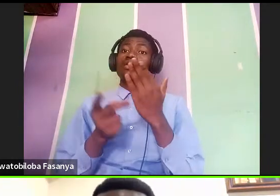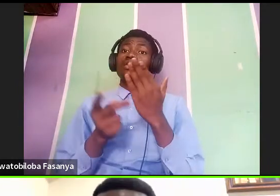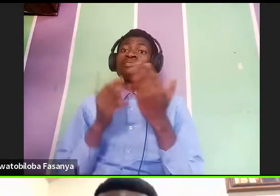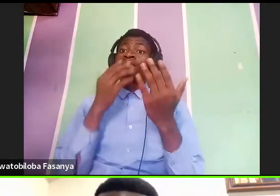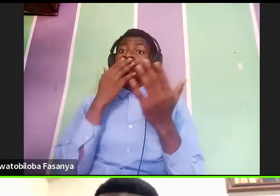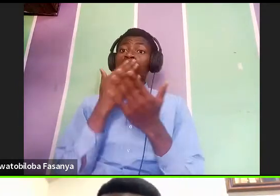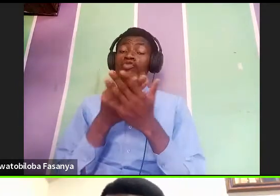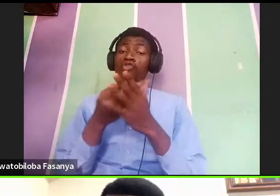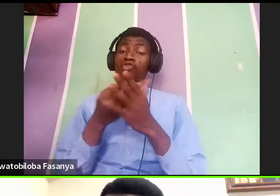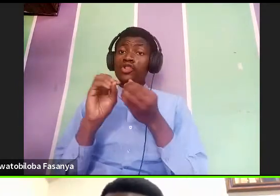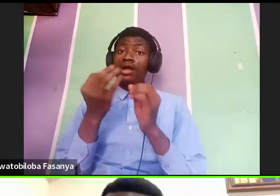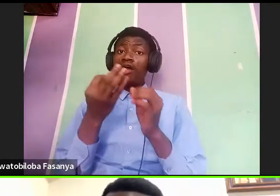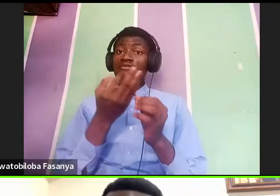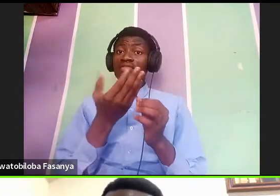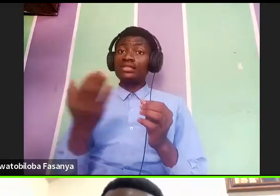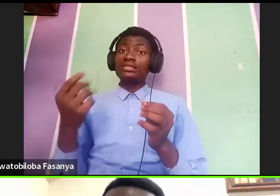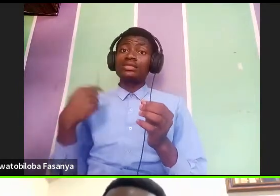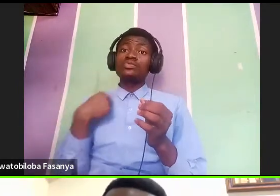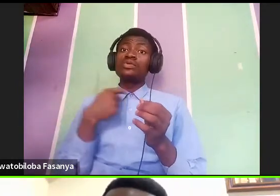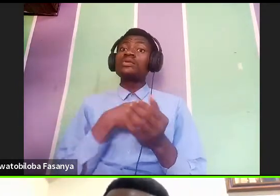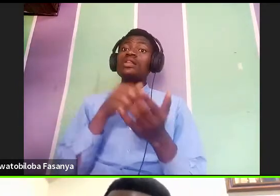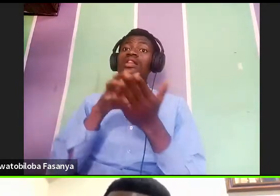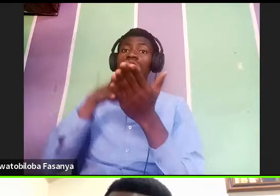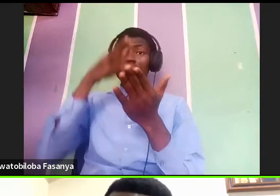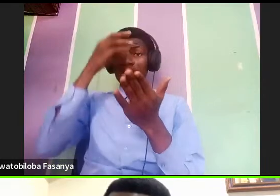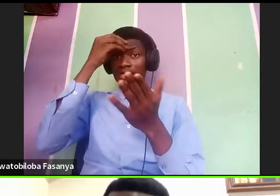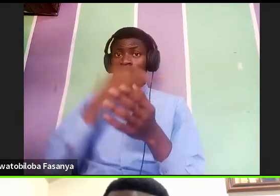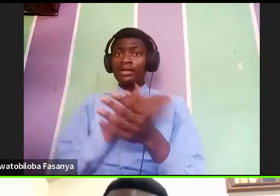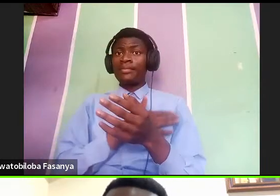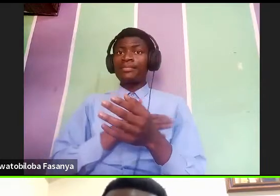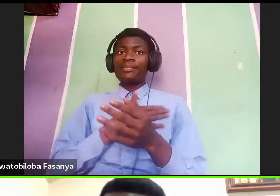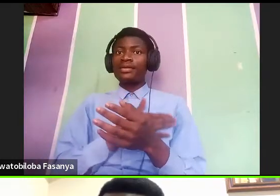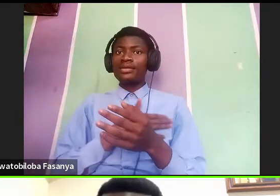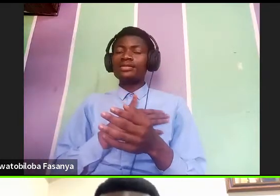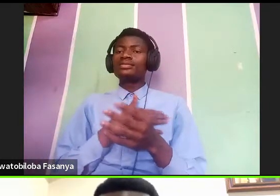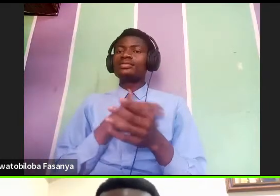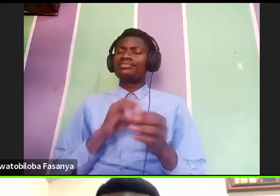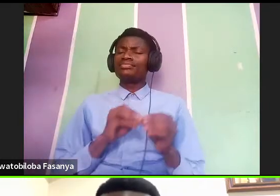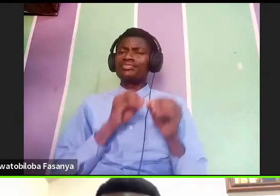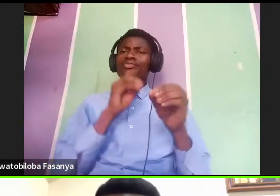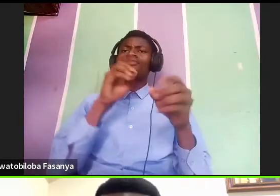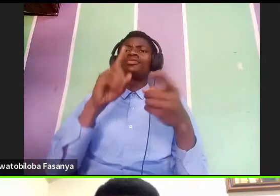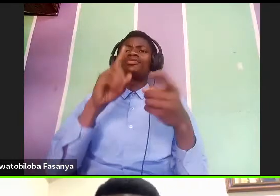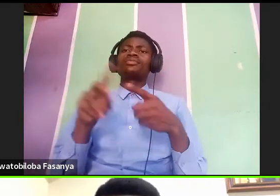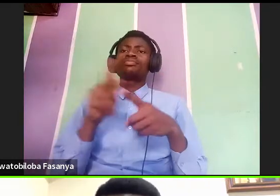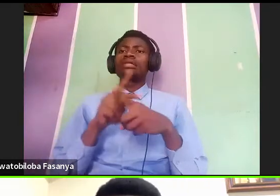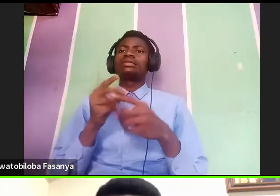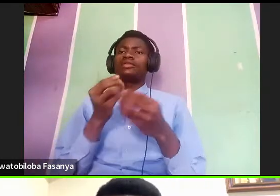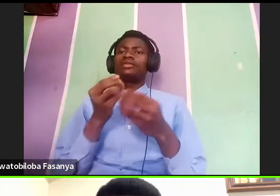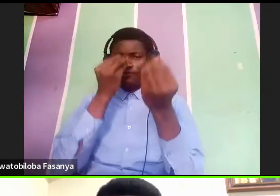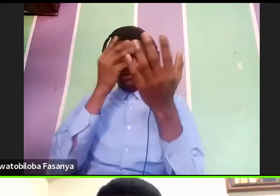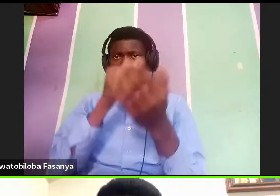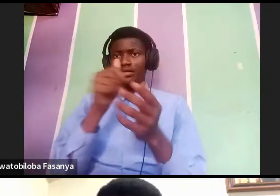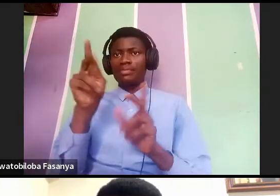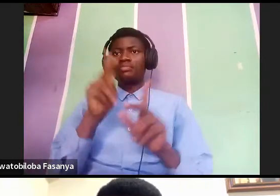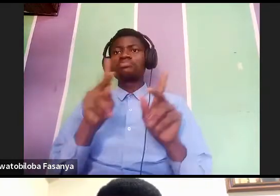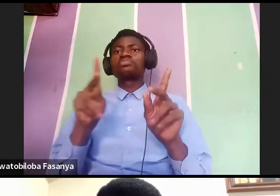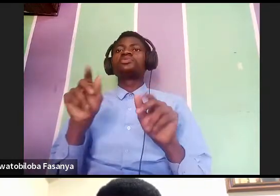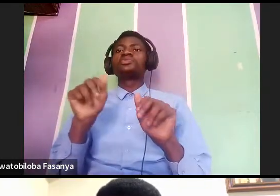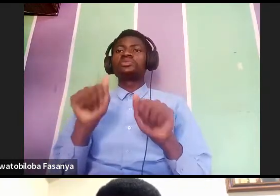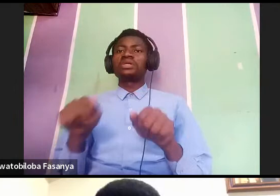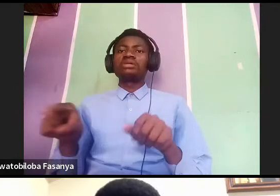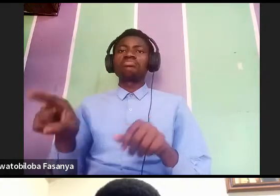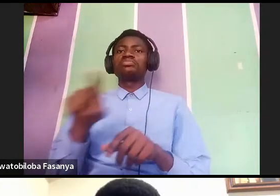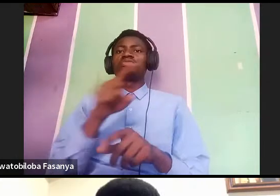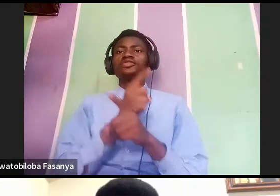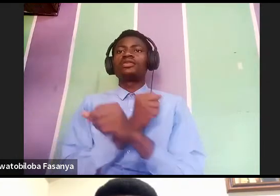today, please put them into practice and also inform other people. You may just be saving a life. Thank you very much.